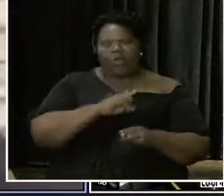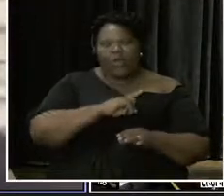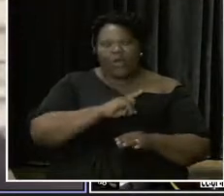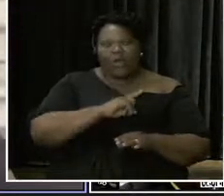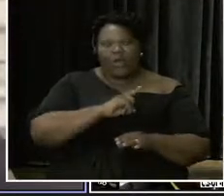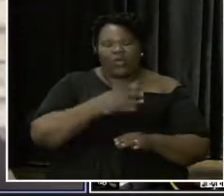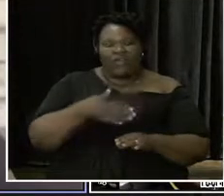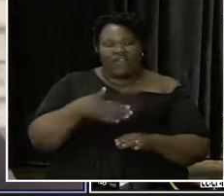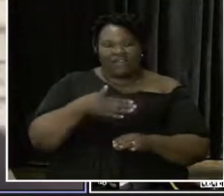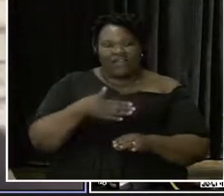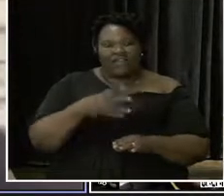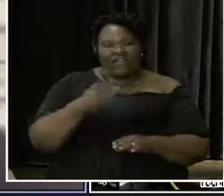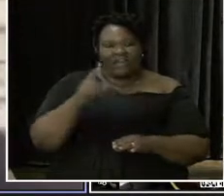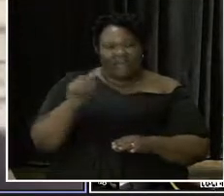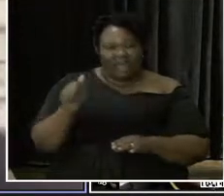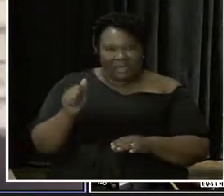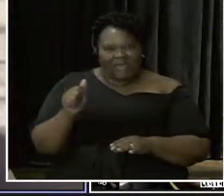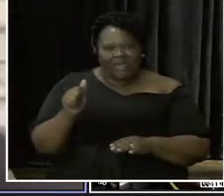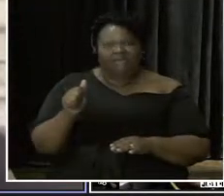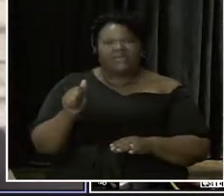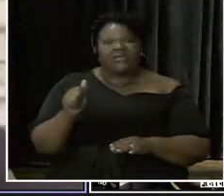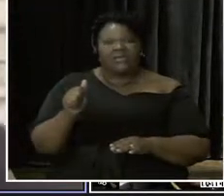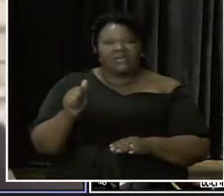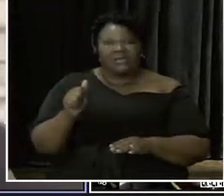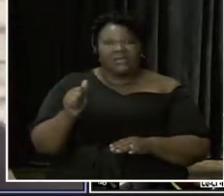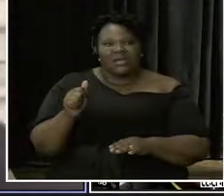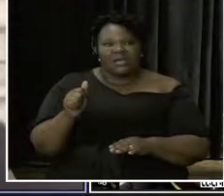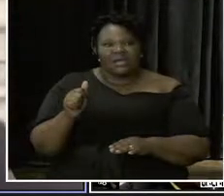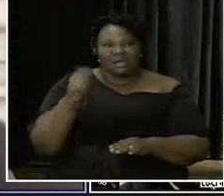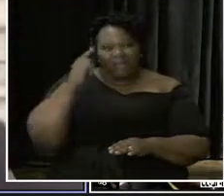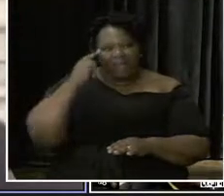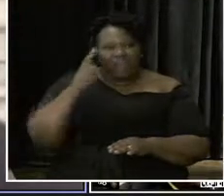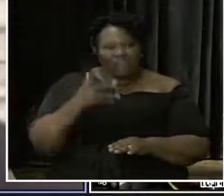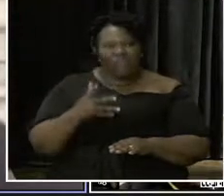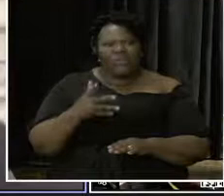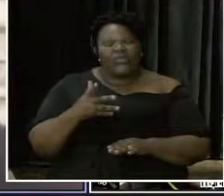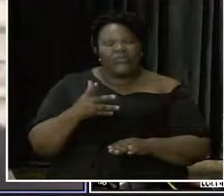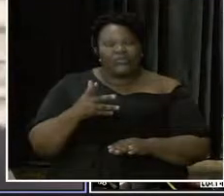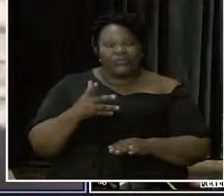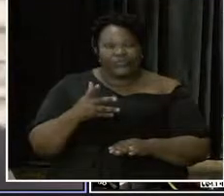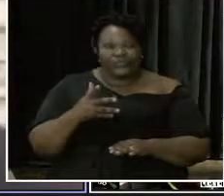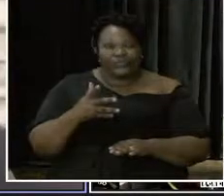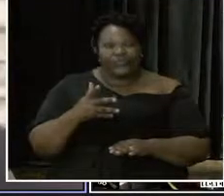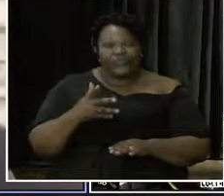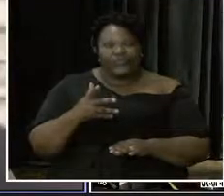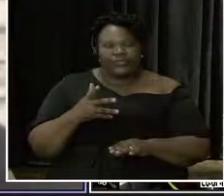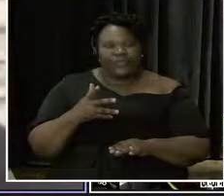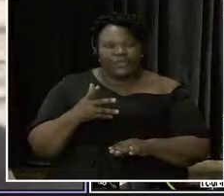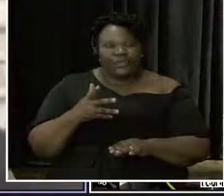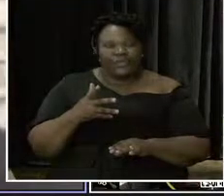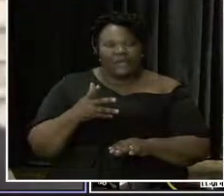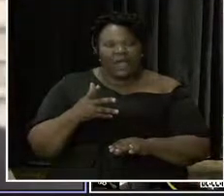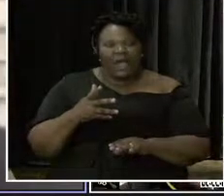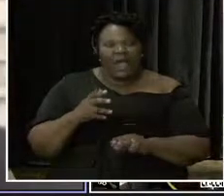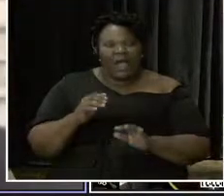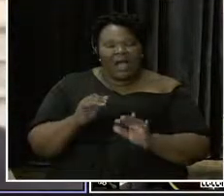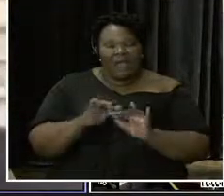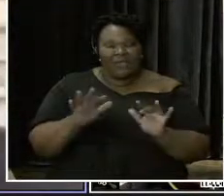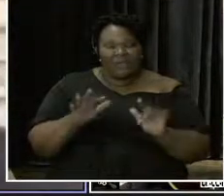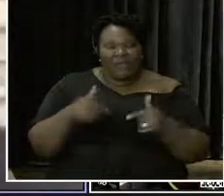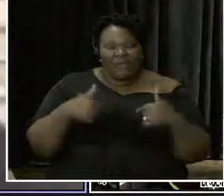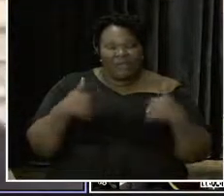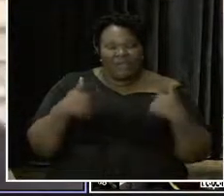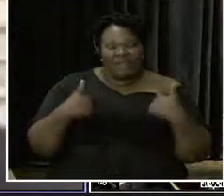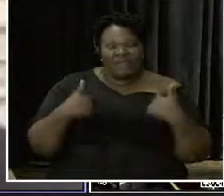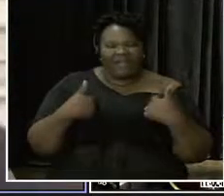DA is treating this matter. It feels that the security of people living in Chatsworth,